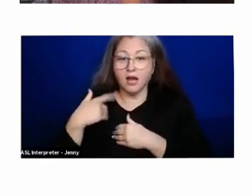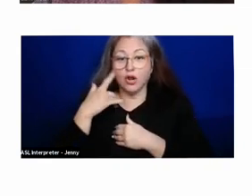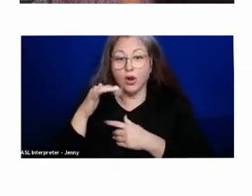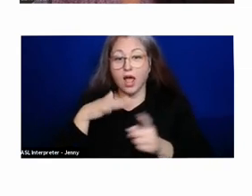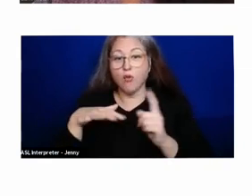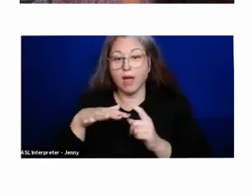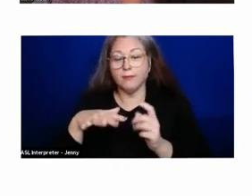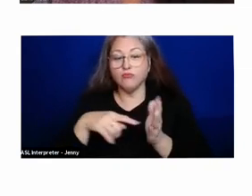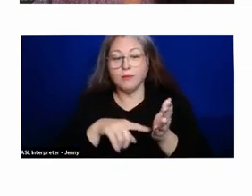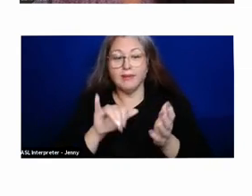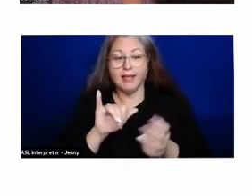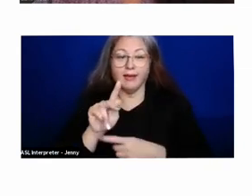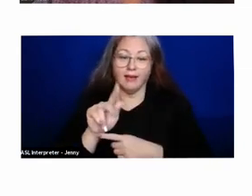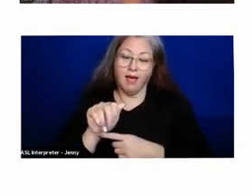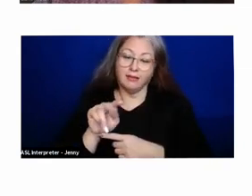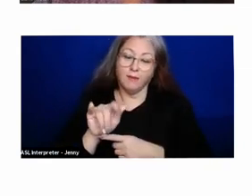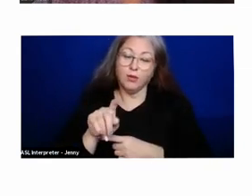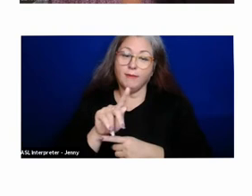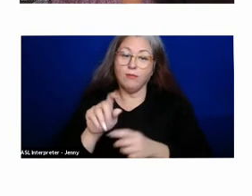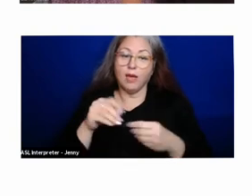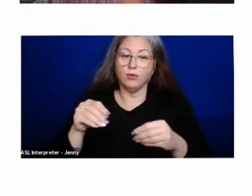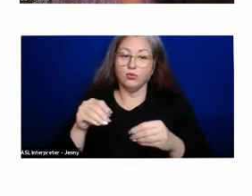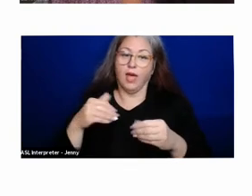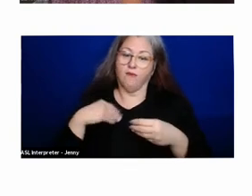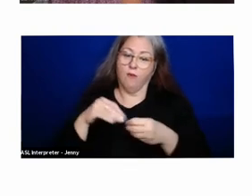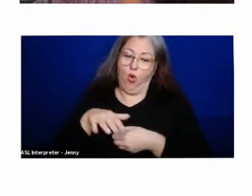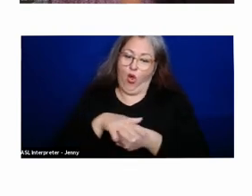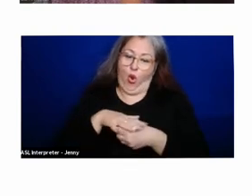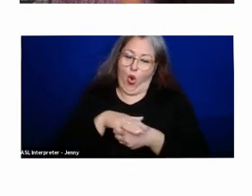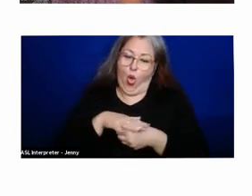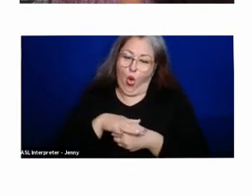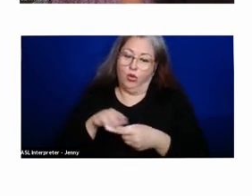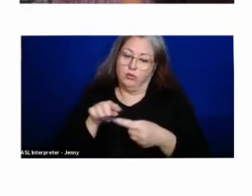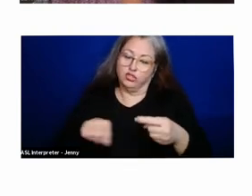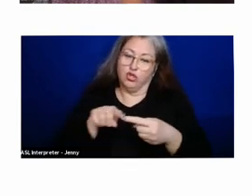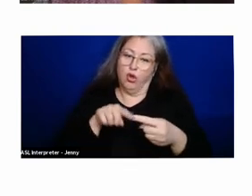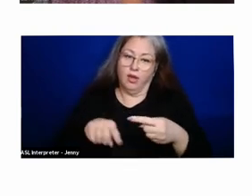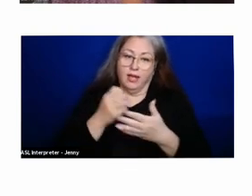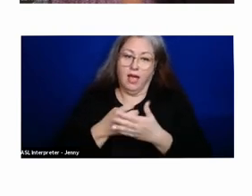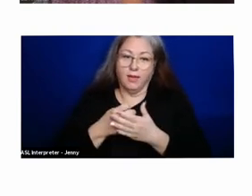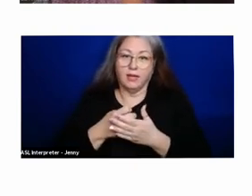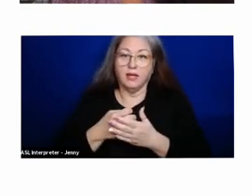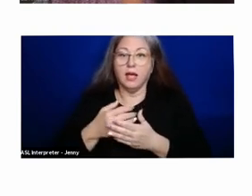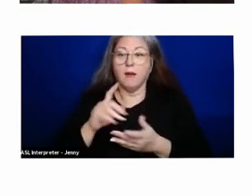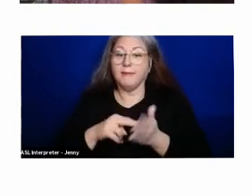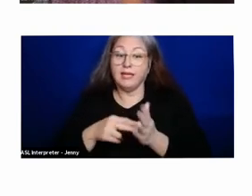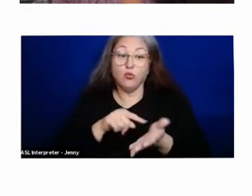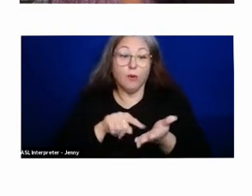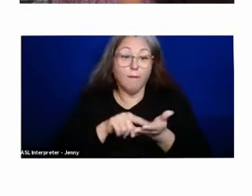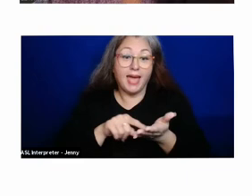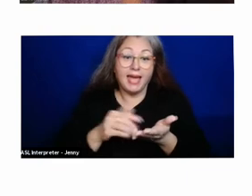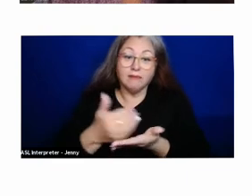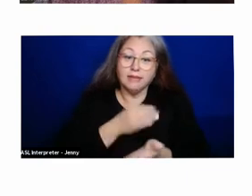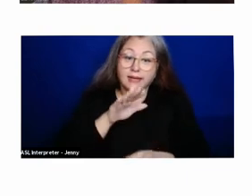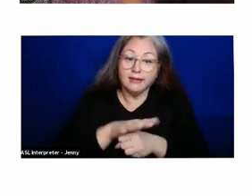communities like Consolento so that people can build a localized circular economy. Accountability looks like a living wage for garment workers and